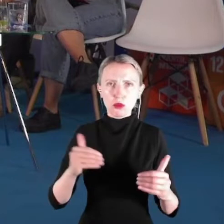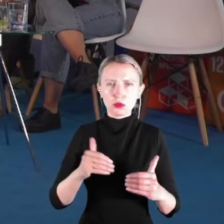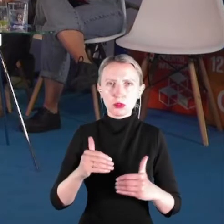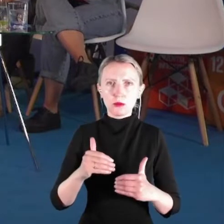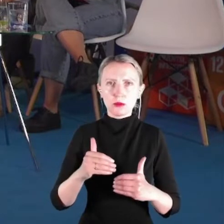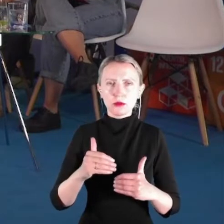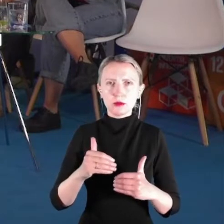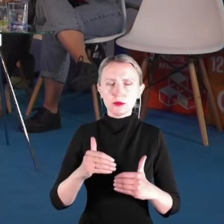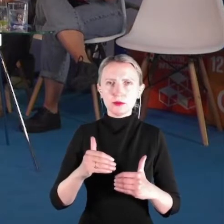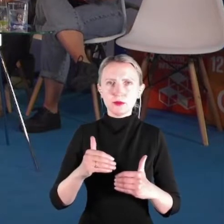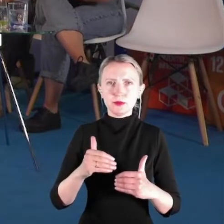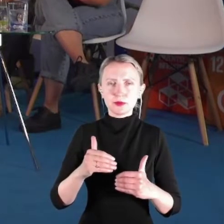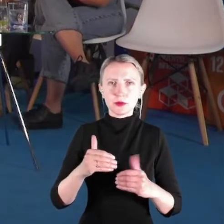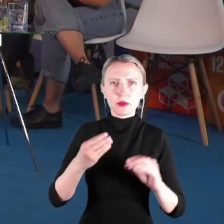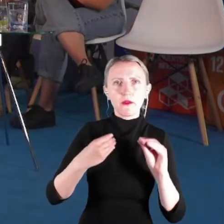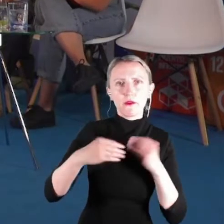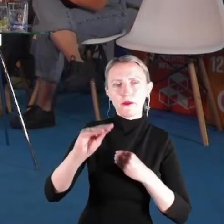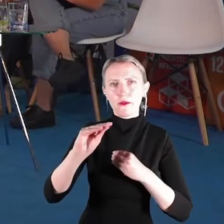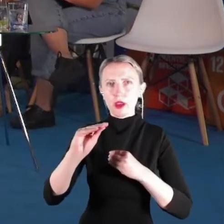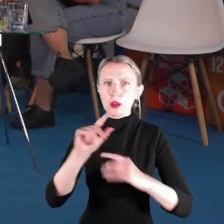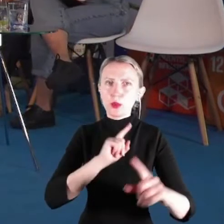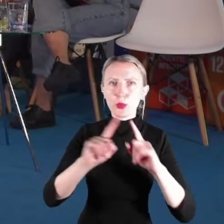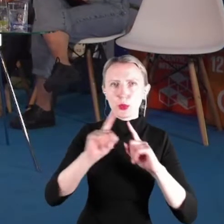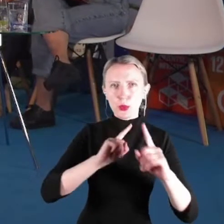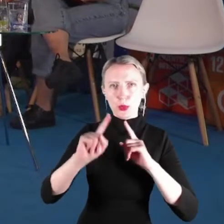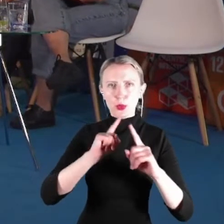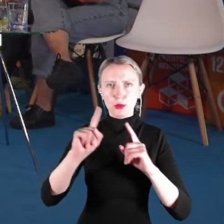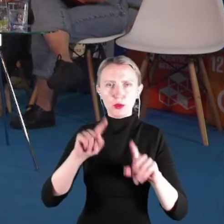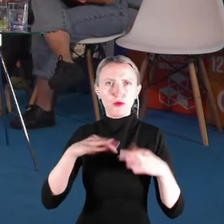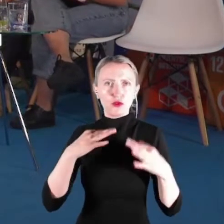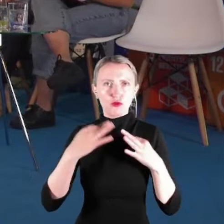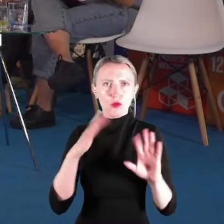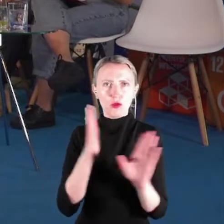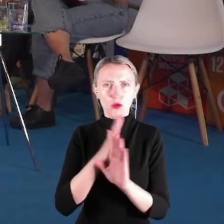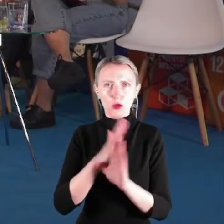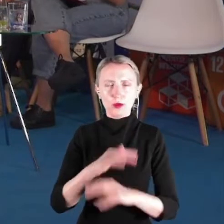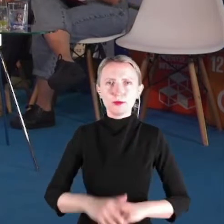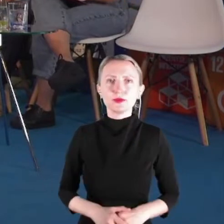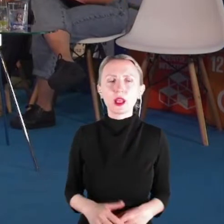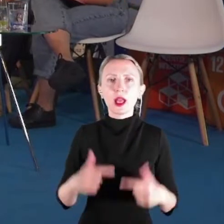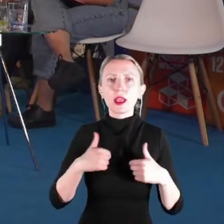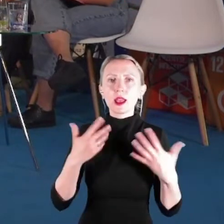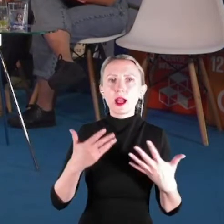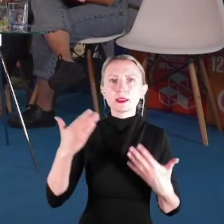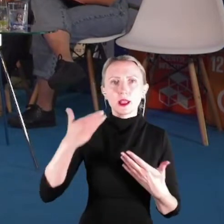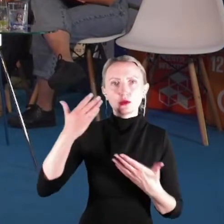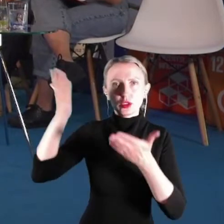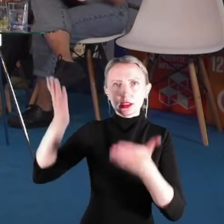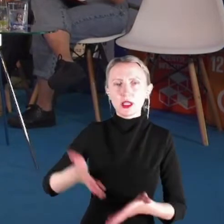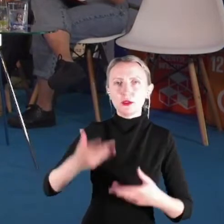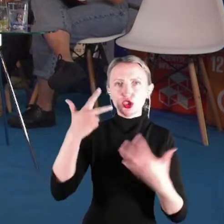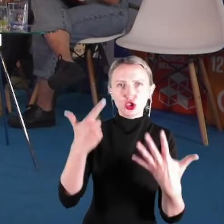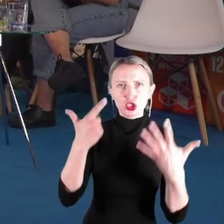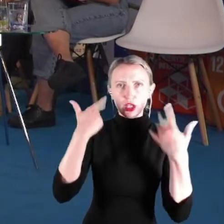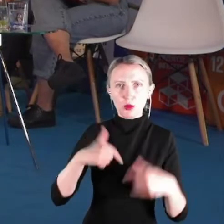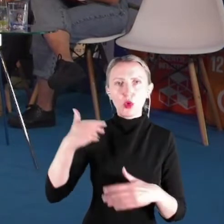So now I will introduce our 7 presenters, and we will hear brief presentations of 12 minutes in the